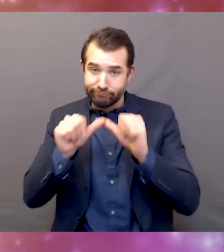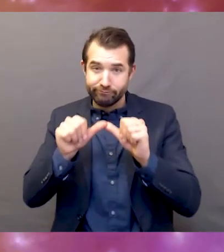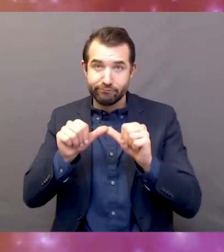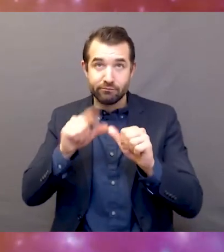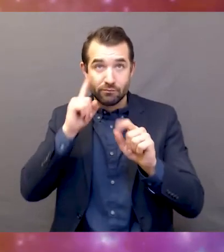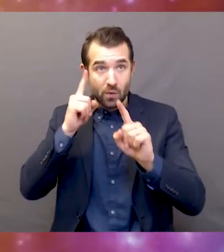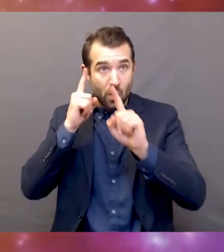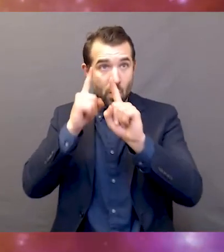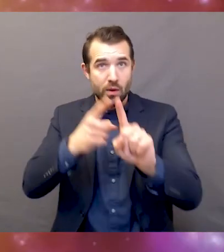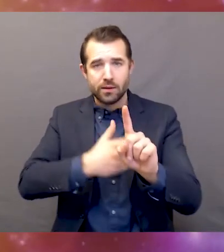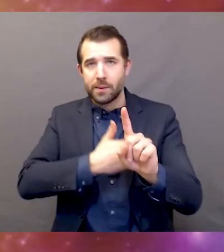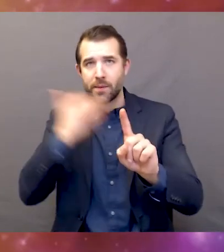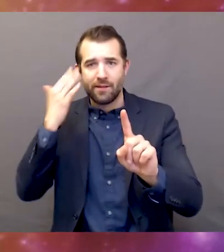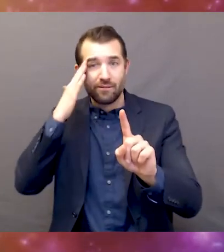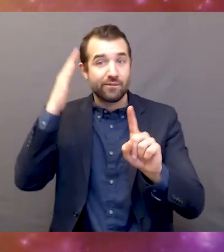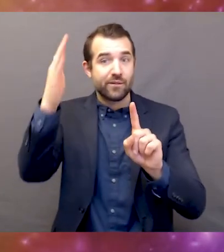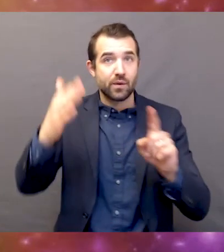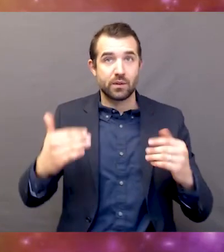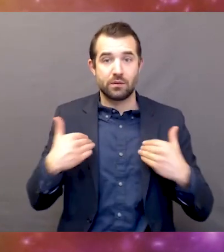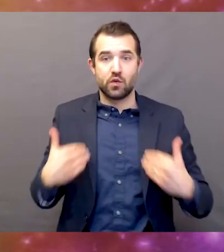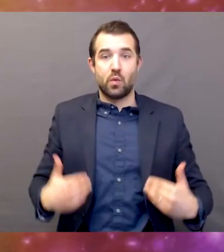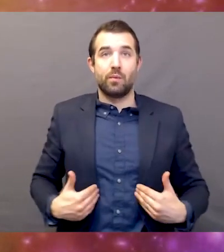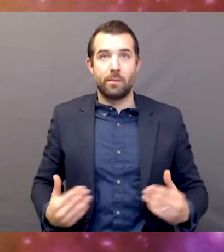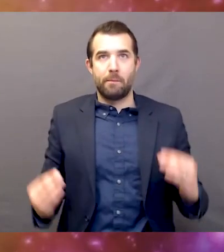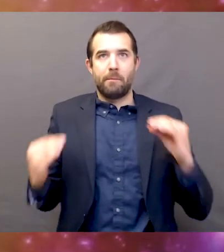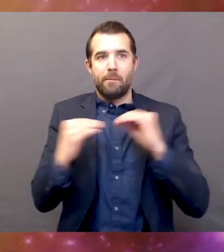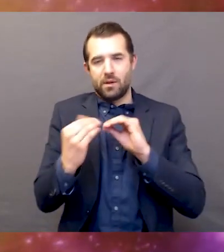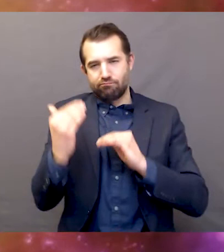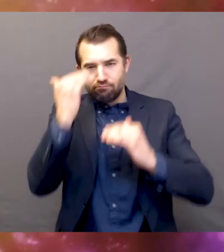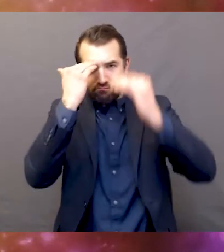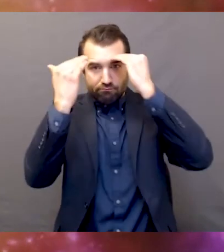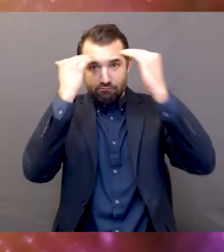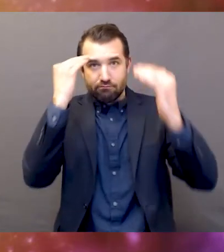as we aim to achieve a better future for humanity through a more nuanced view